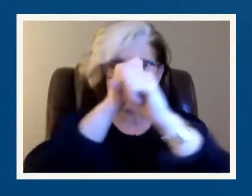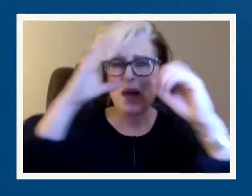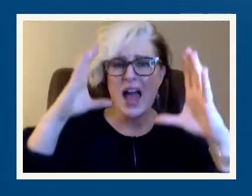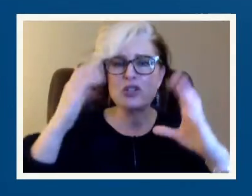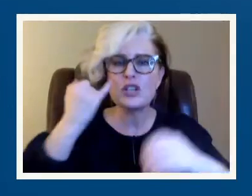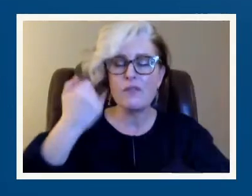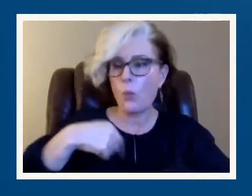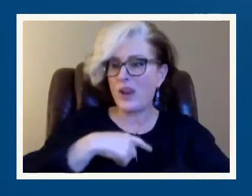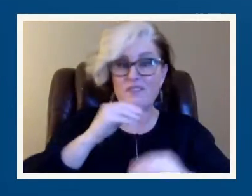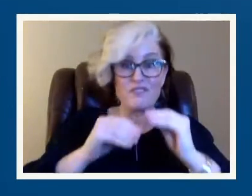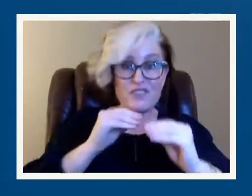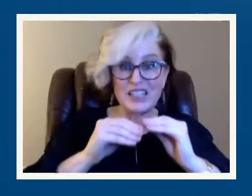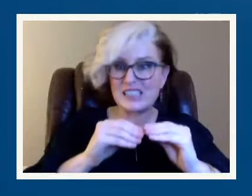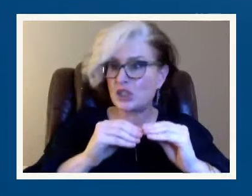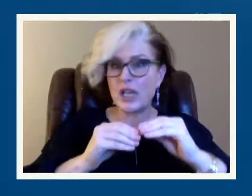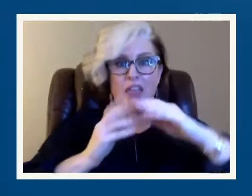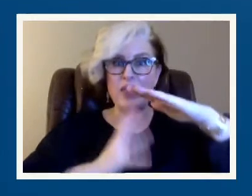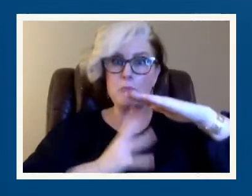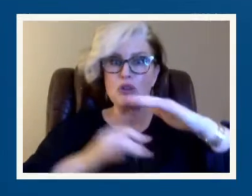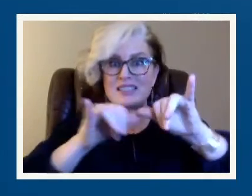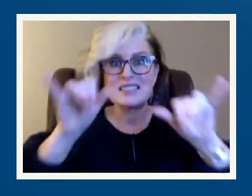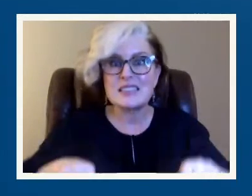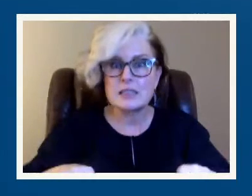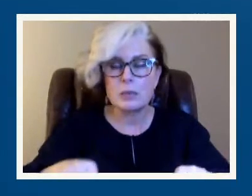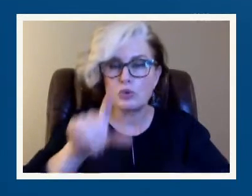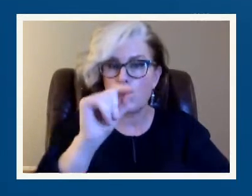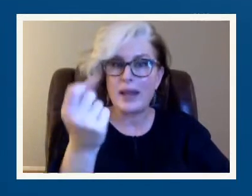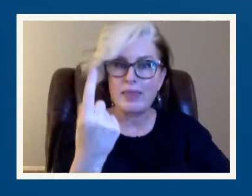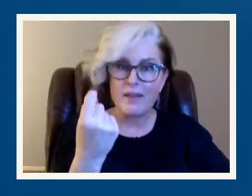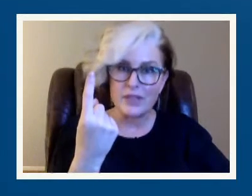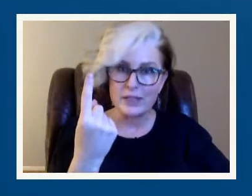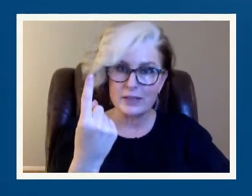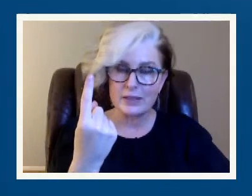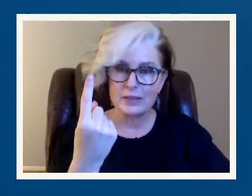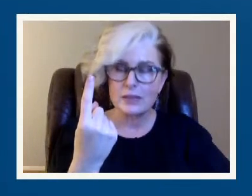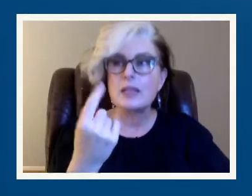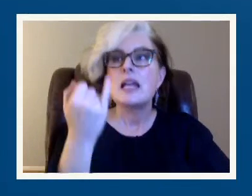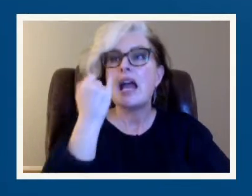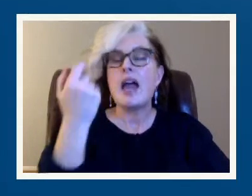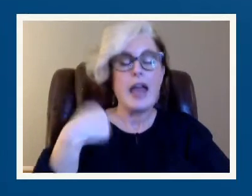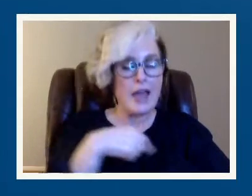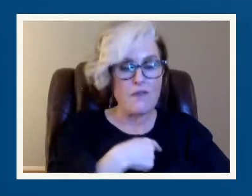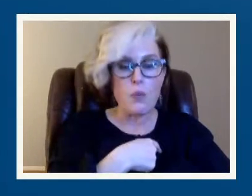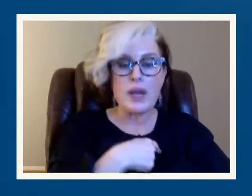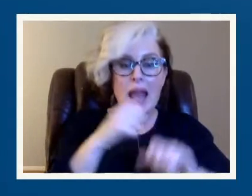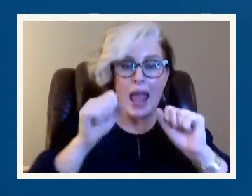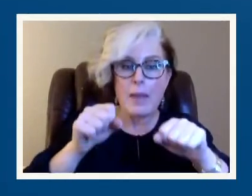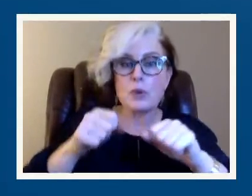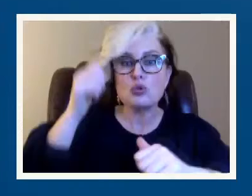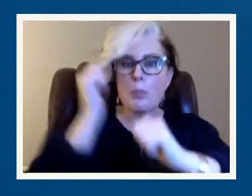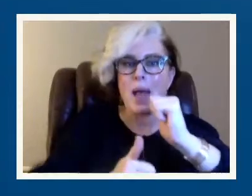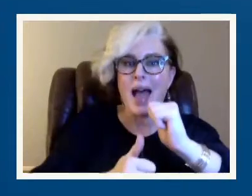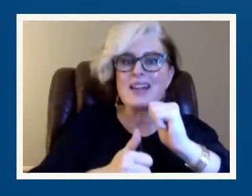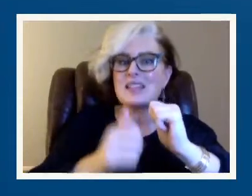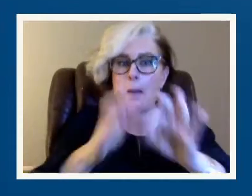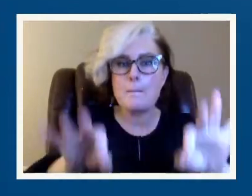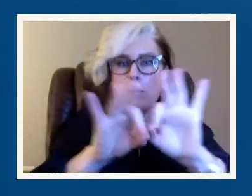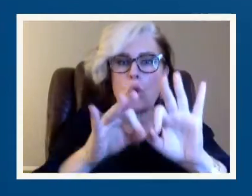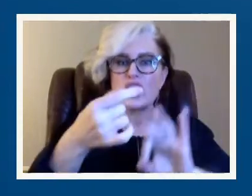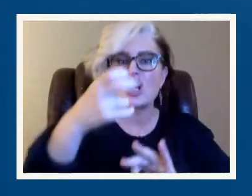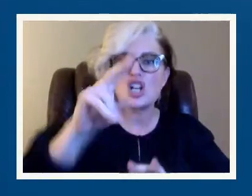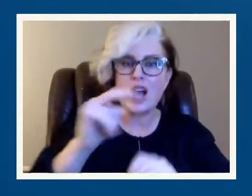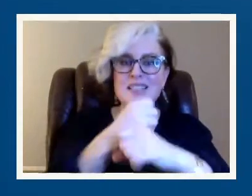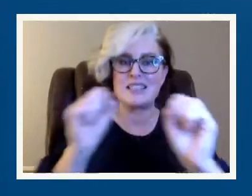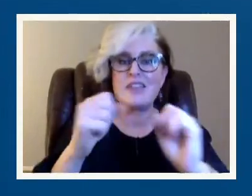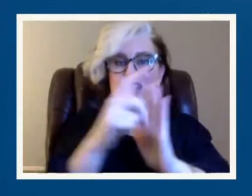to fix our broken immigration system back in 2011. Imagine if we'd been able to pass meaningful gun safety